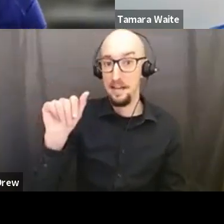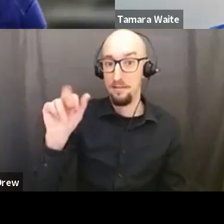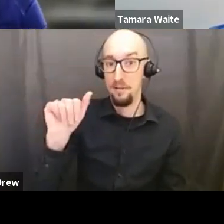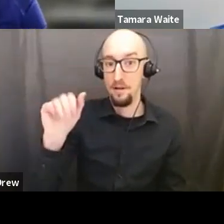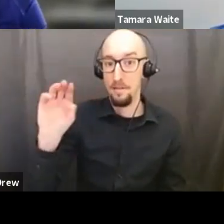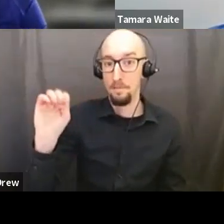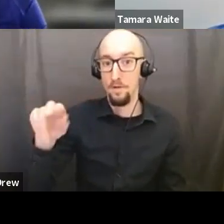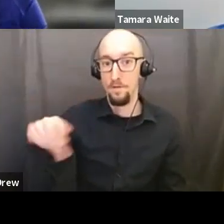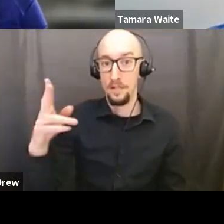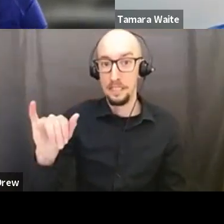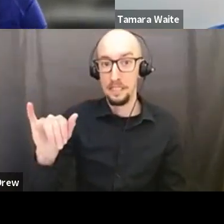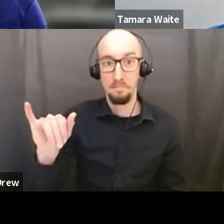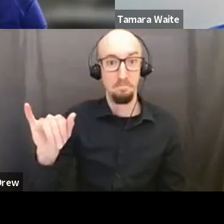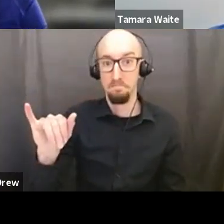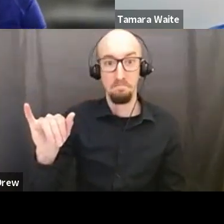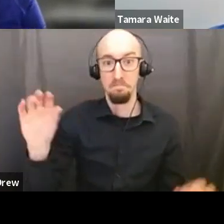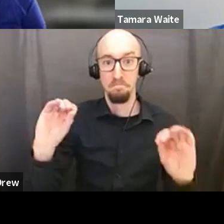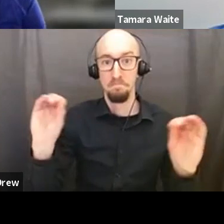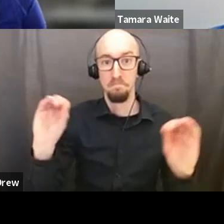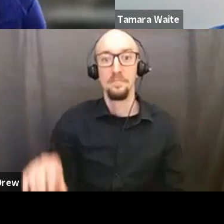Julie Canfield.